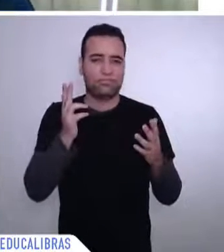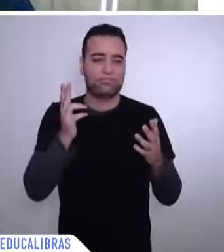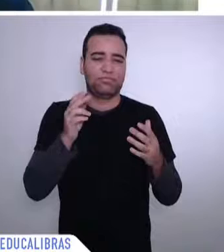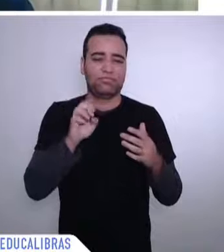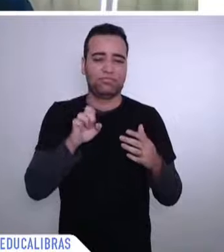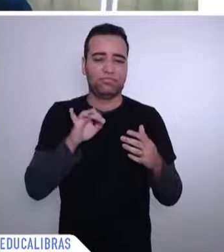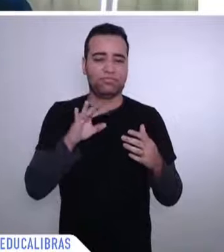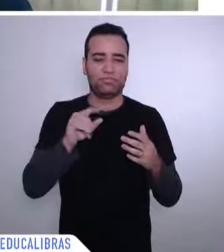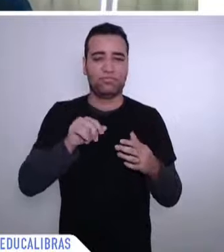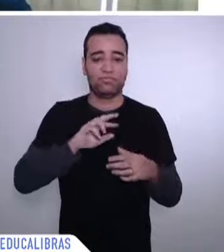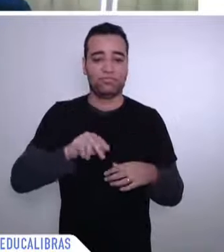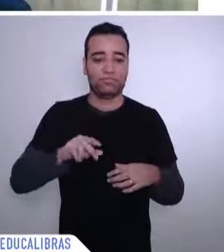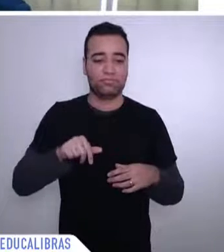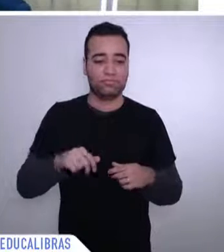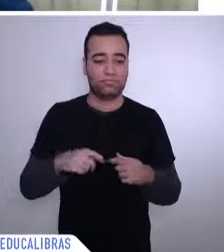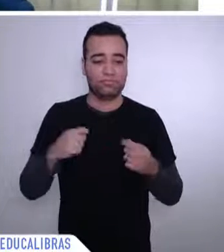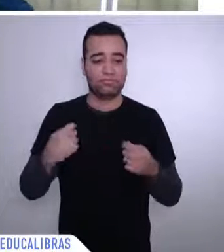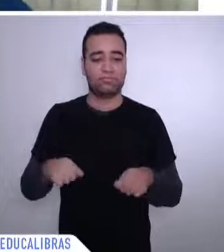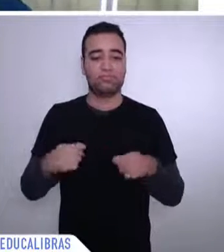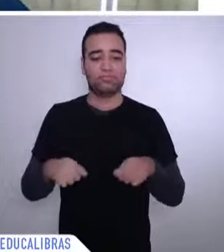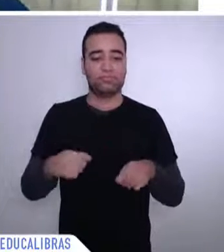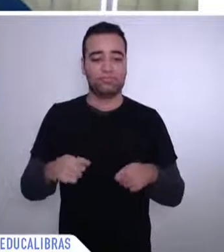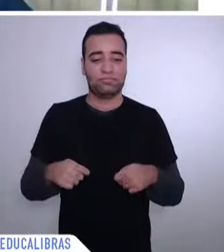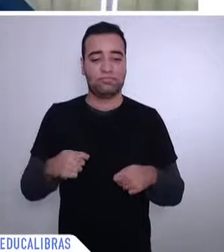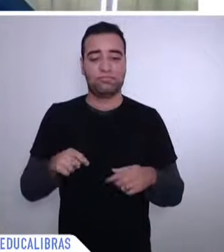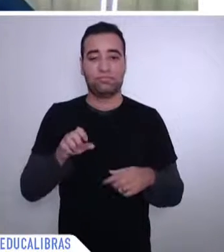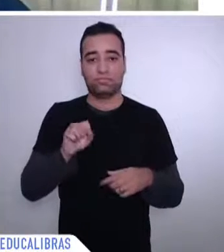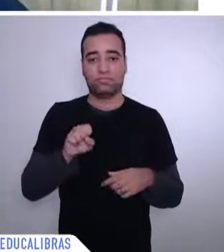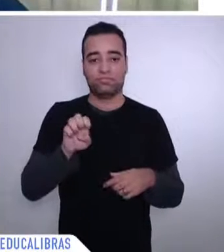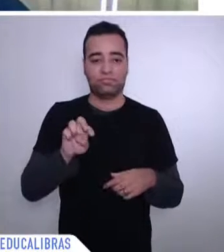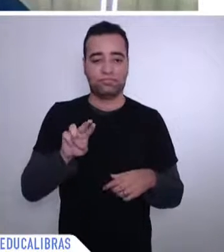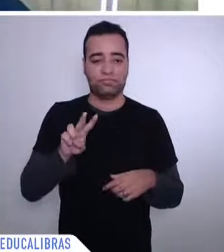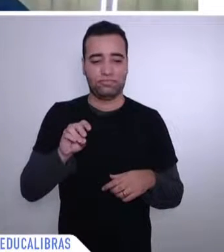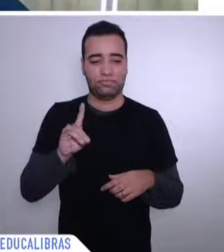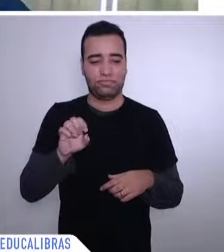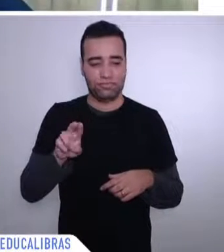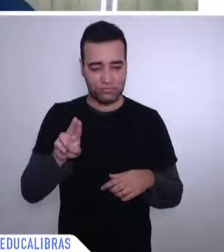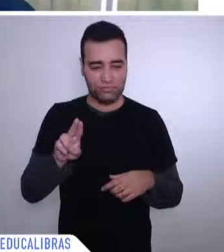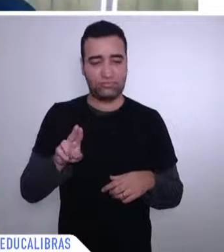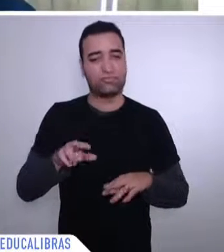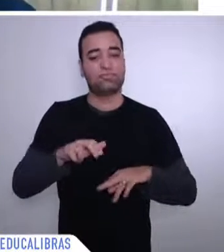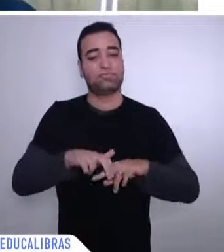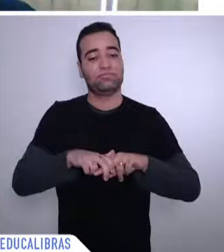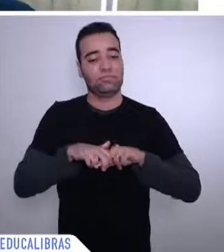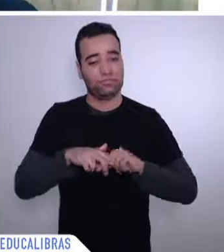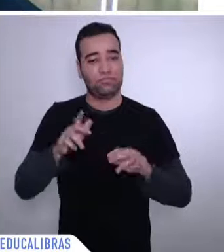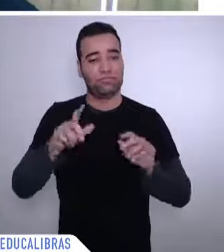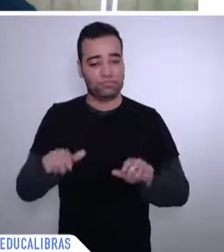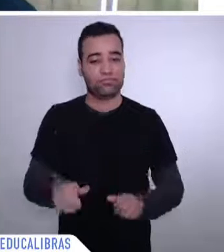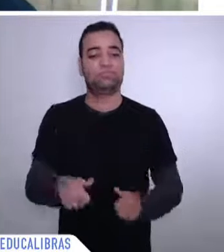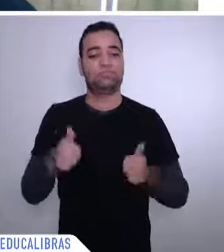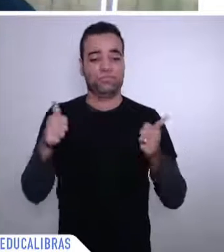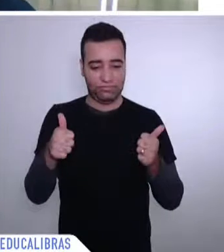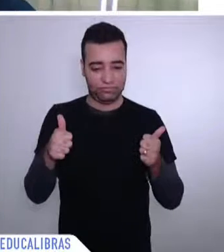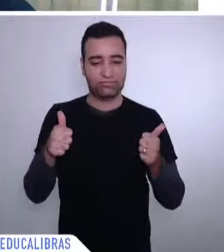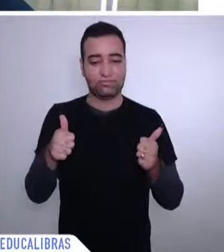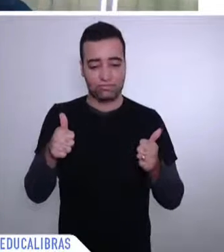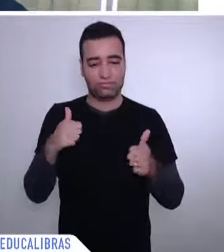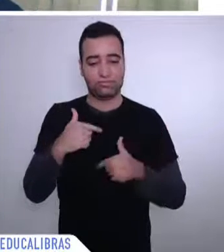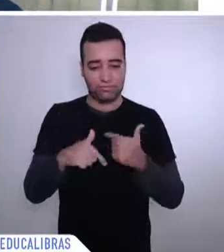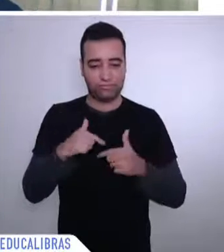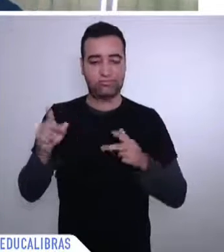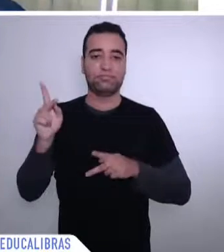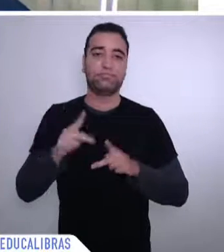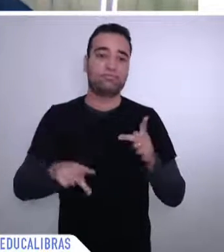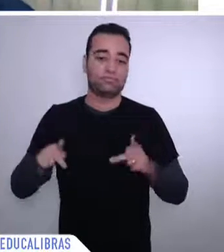need service. People need to feel as if they were in service to society. And this is